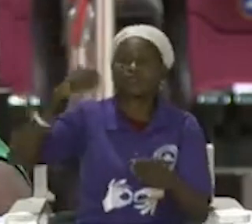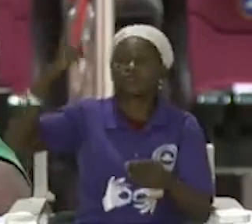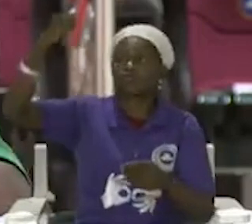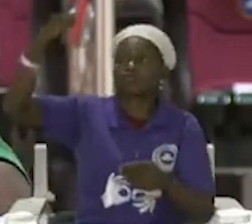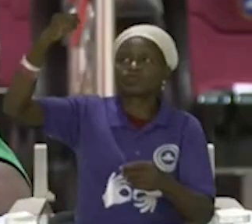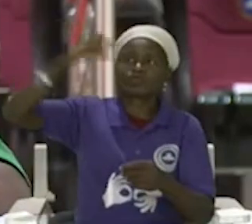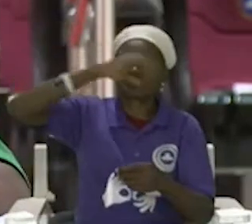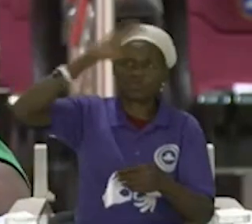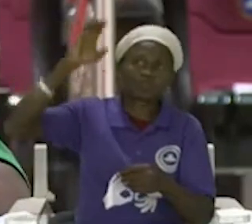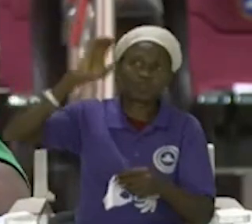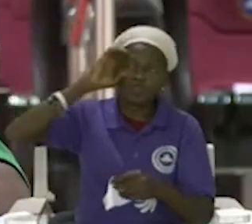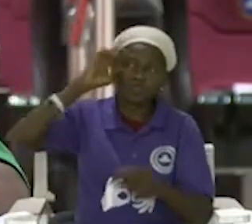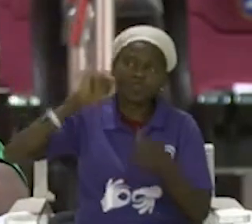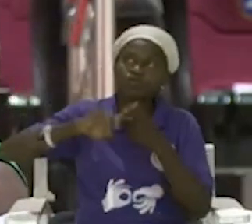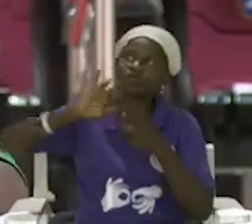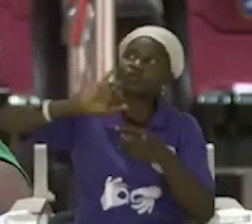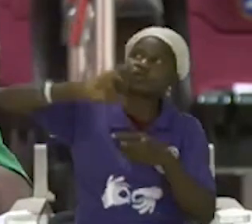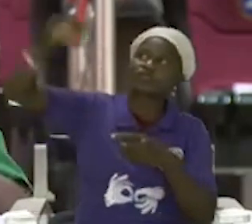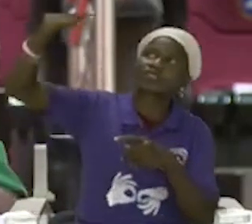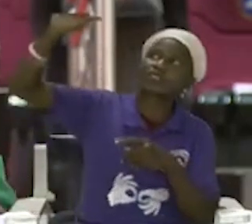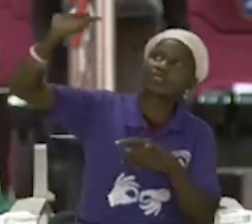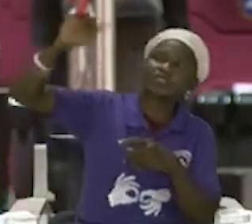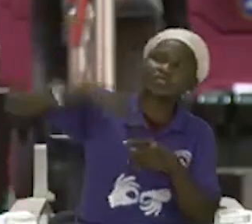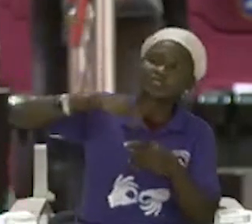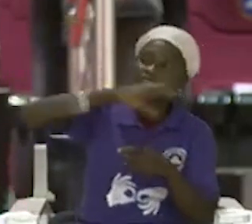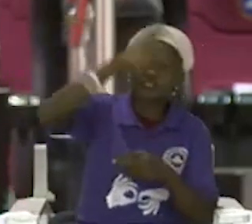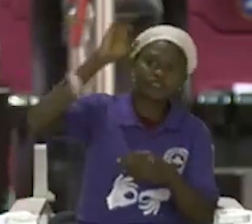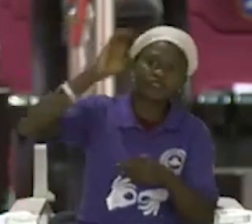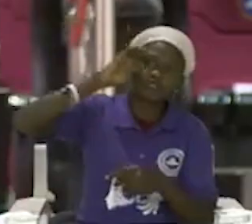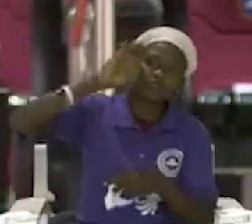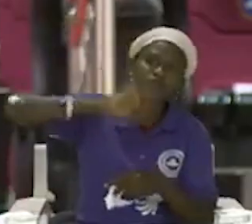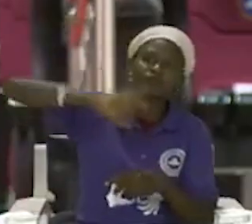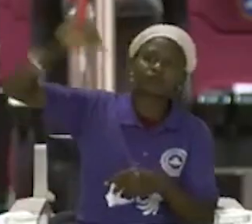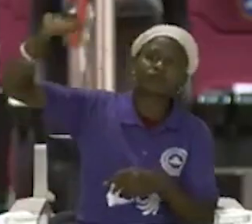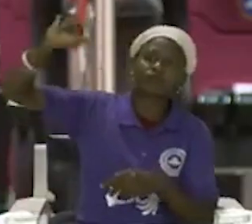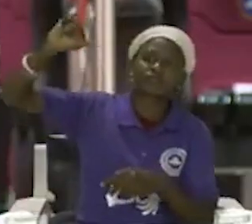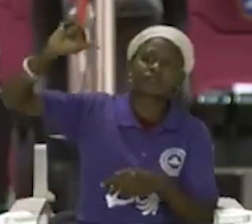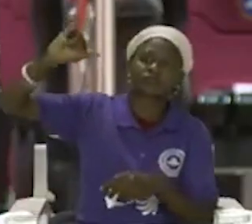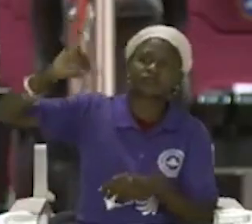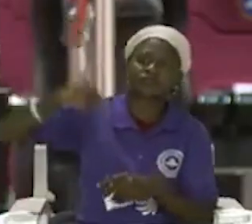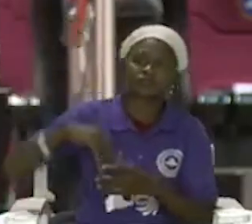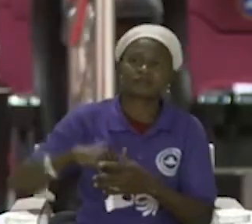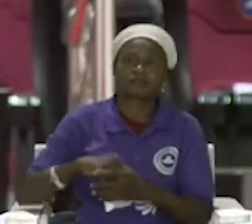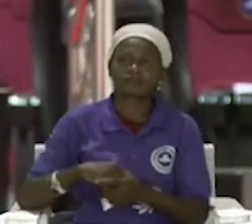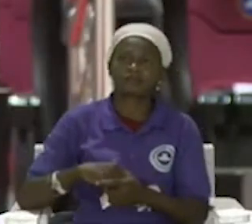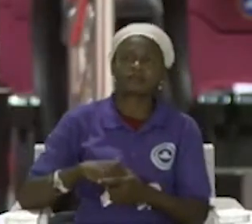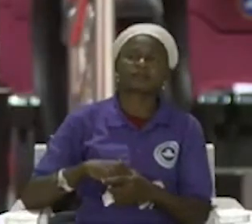still. And the sun stood still.